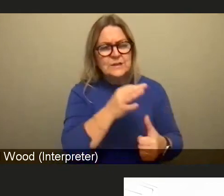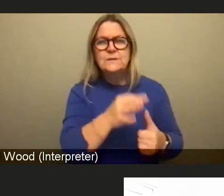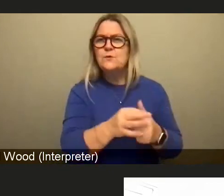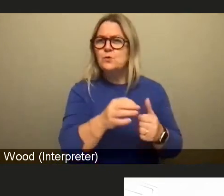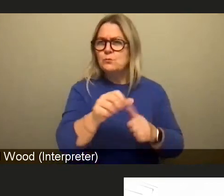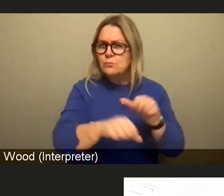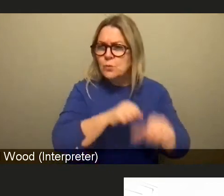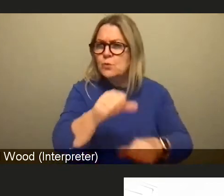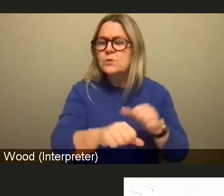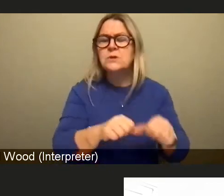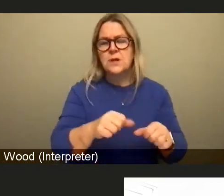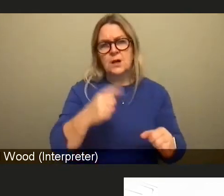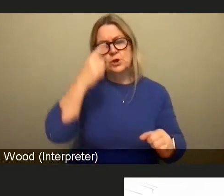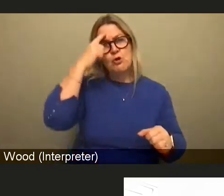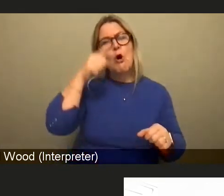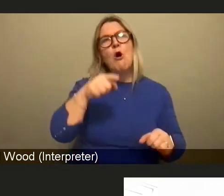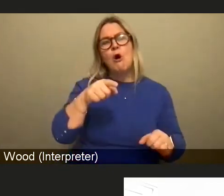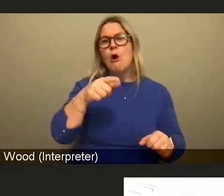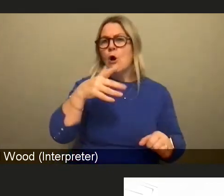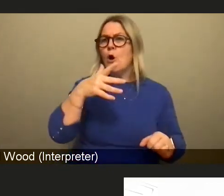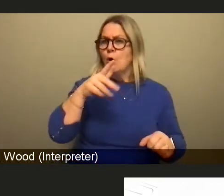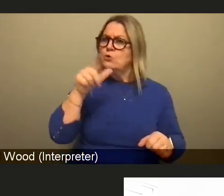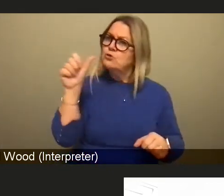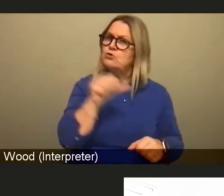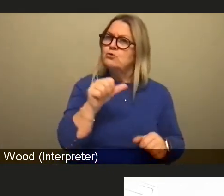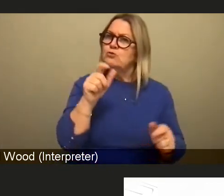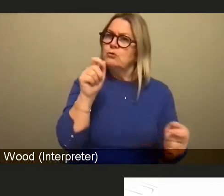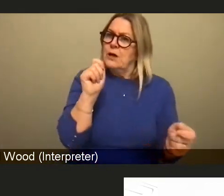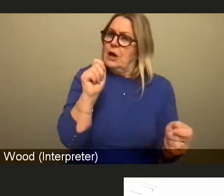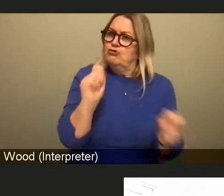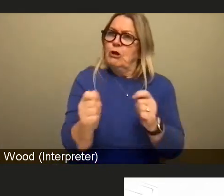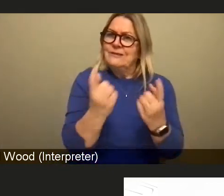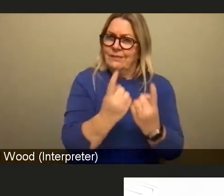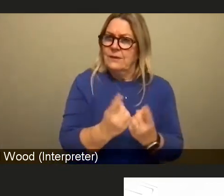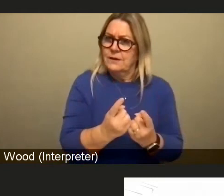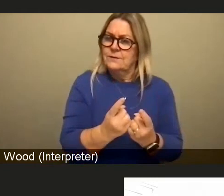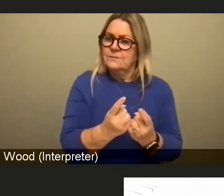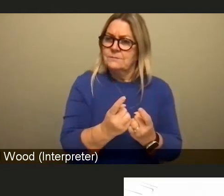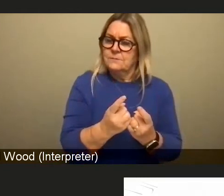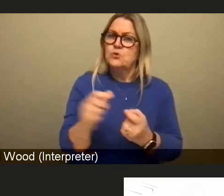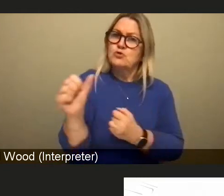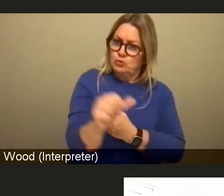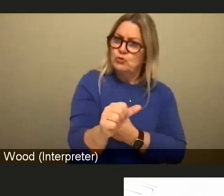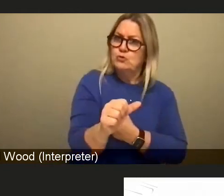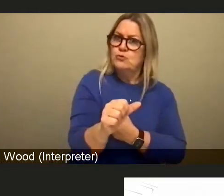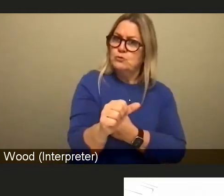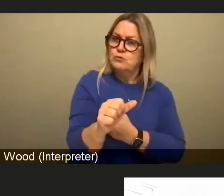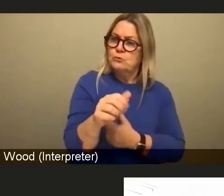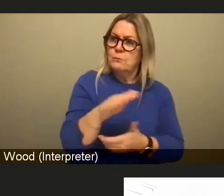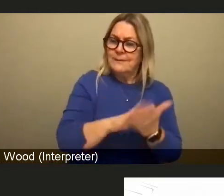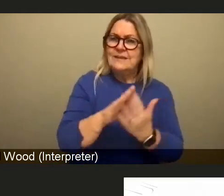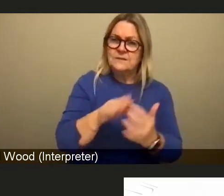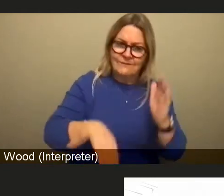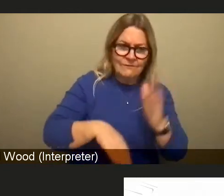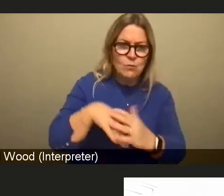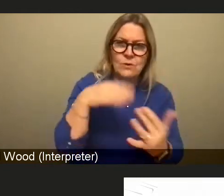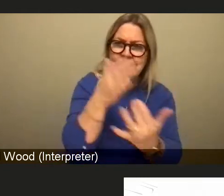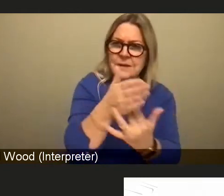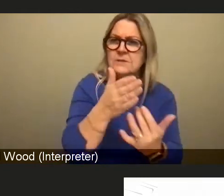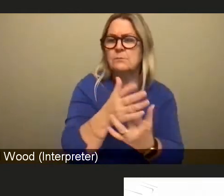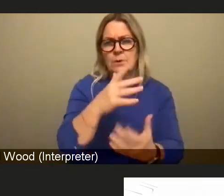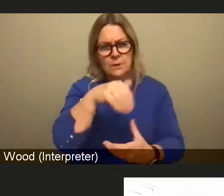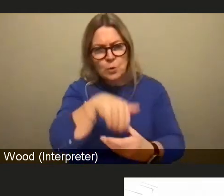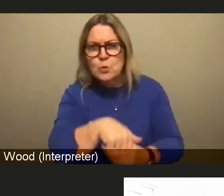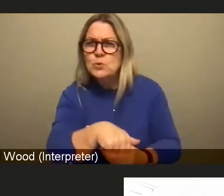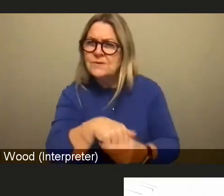different adjustments that were very important for candidates and make sure we're making that process as accessible as possible.